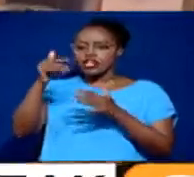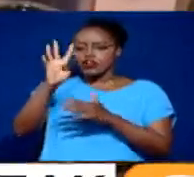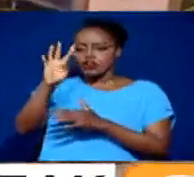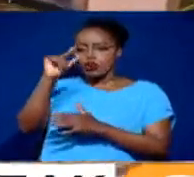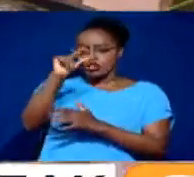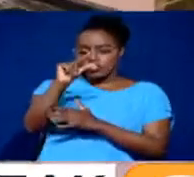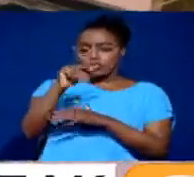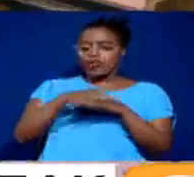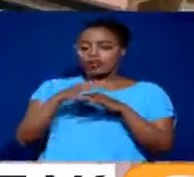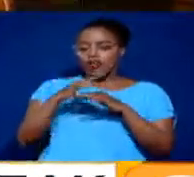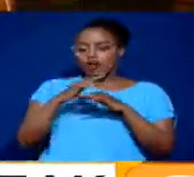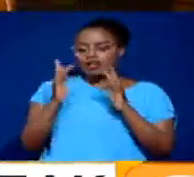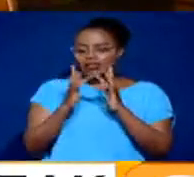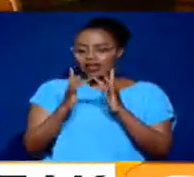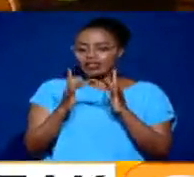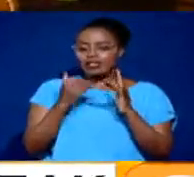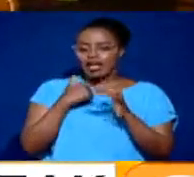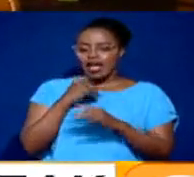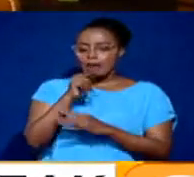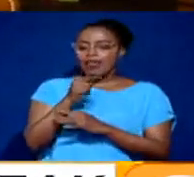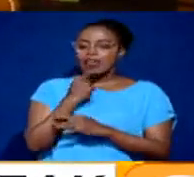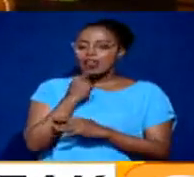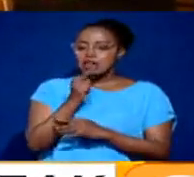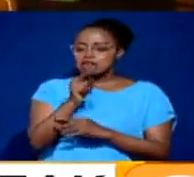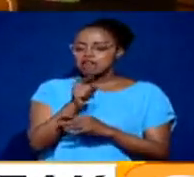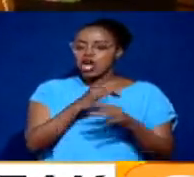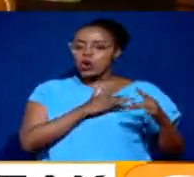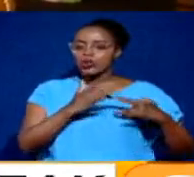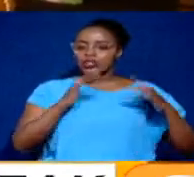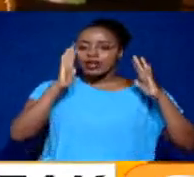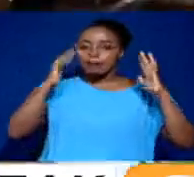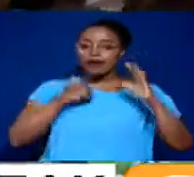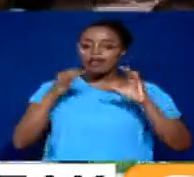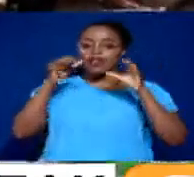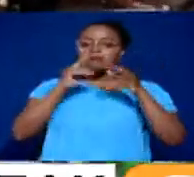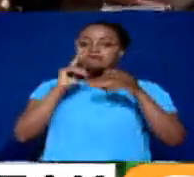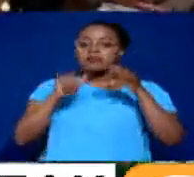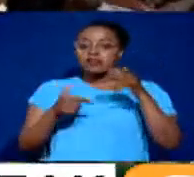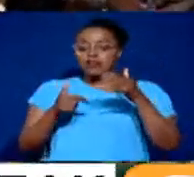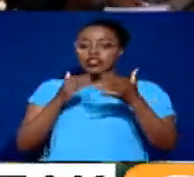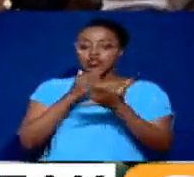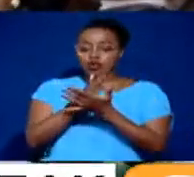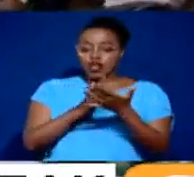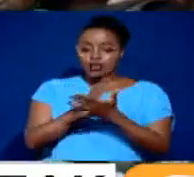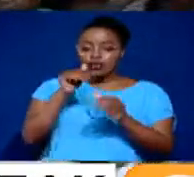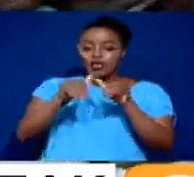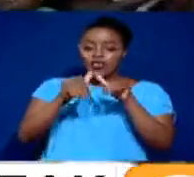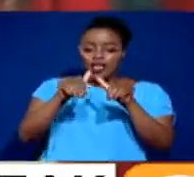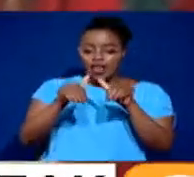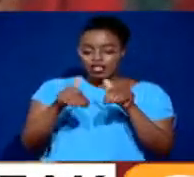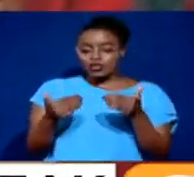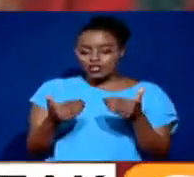4G network coverage has also been pointed out as a matter of concern. The group says assurance by the electoral